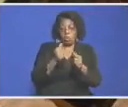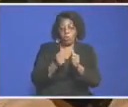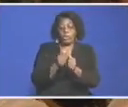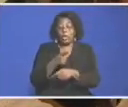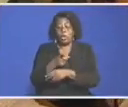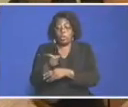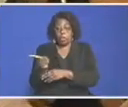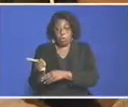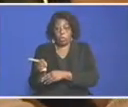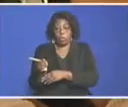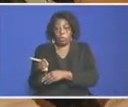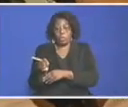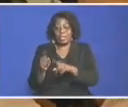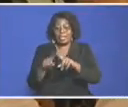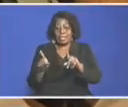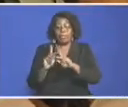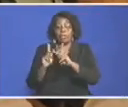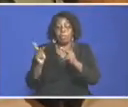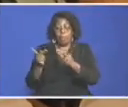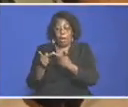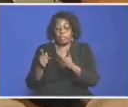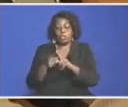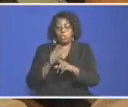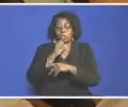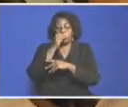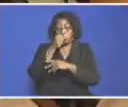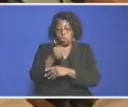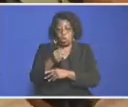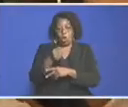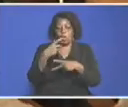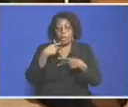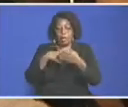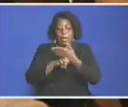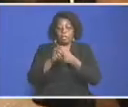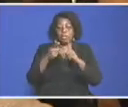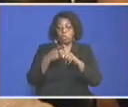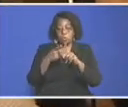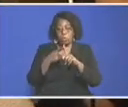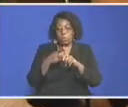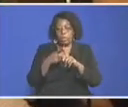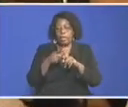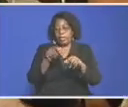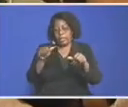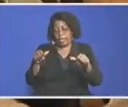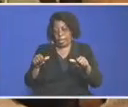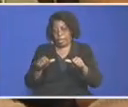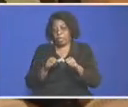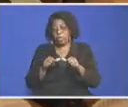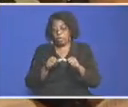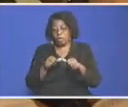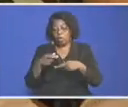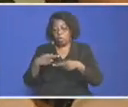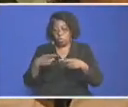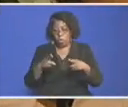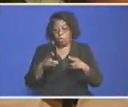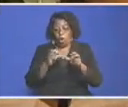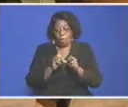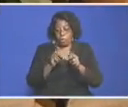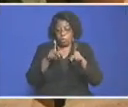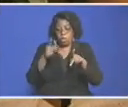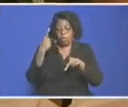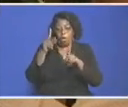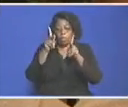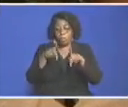those particular parties so that we can ensure that there's access to the facility, so that there's the opportunity for such persons